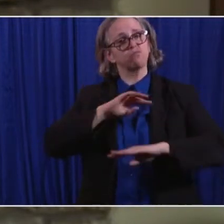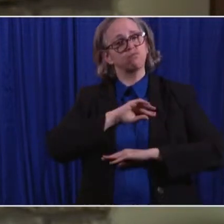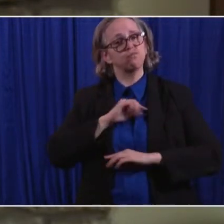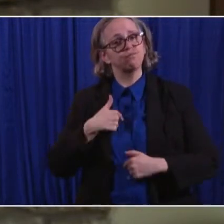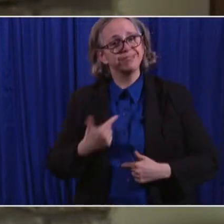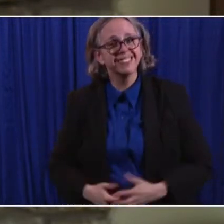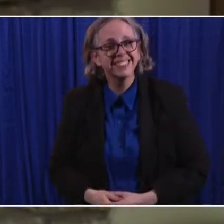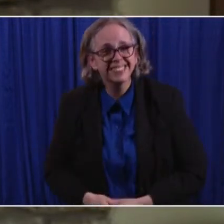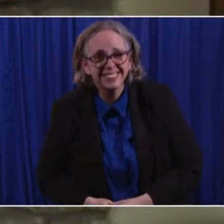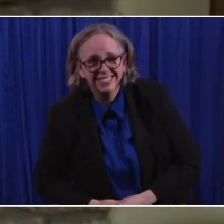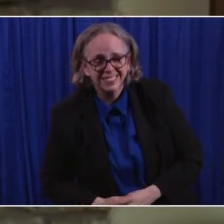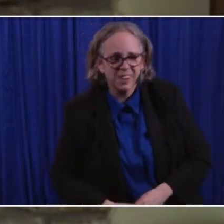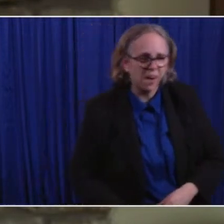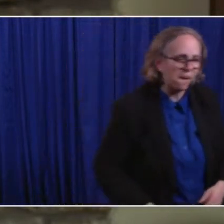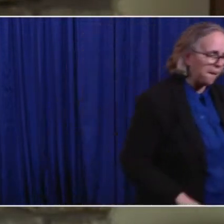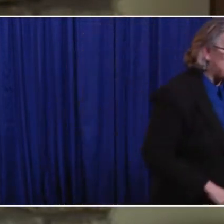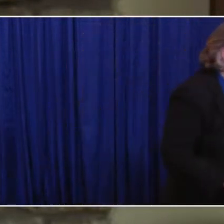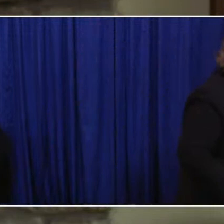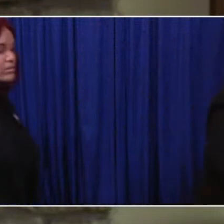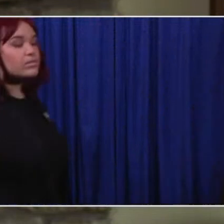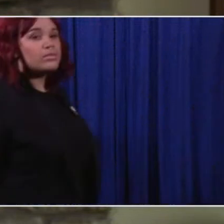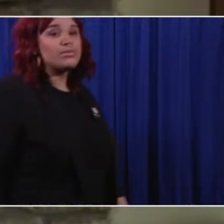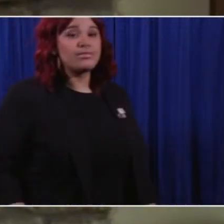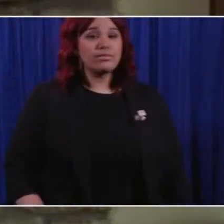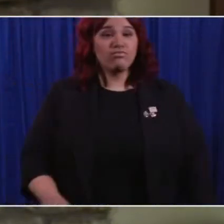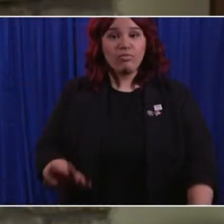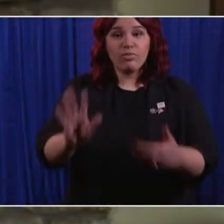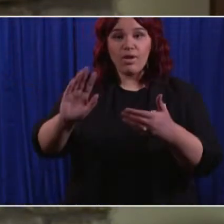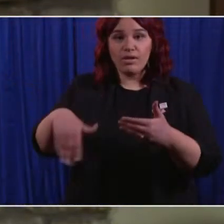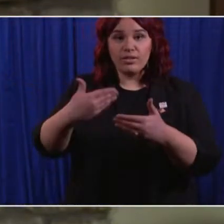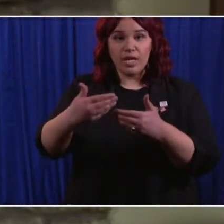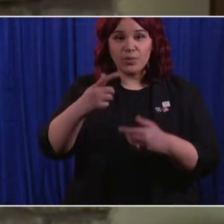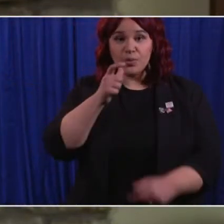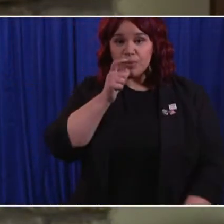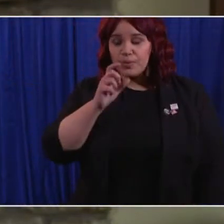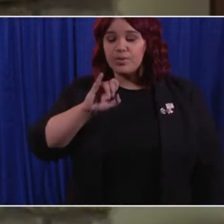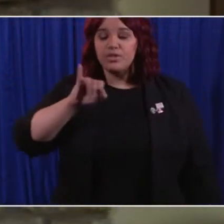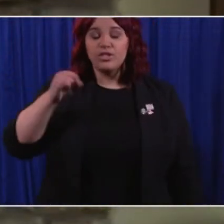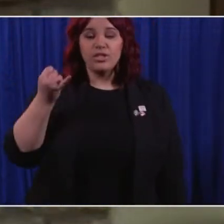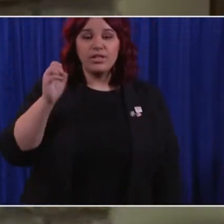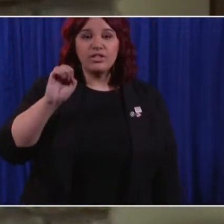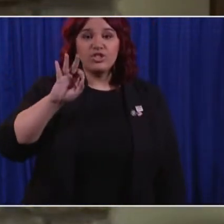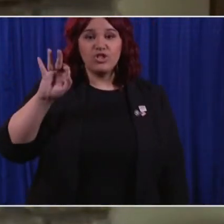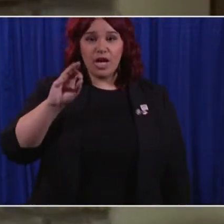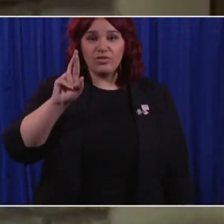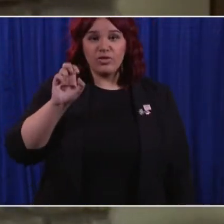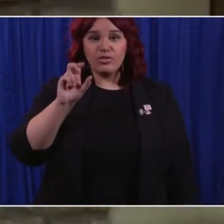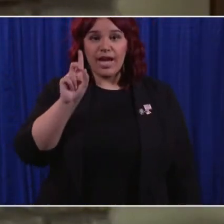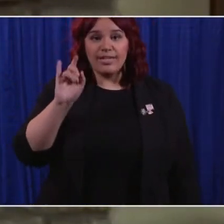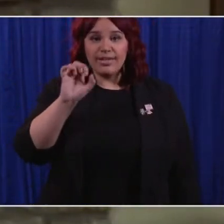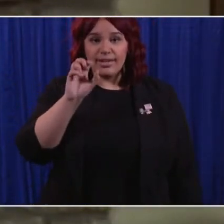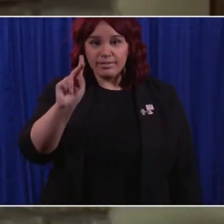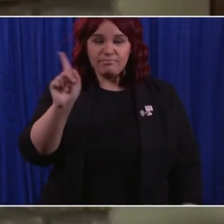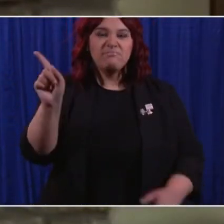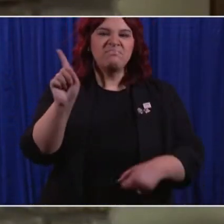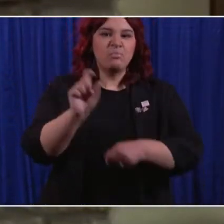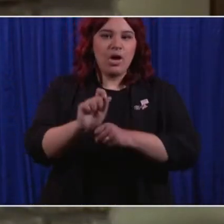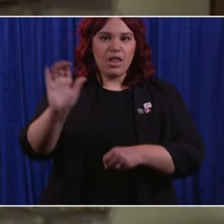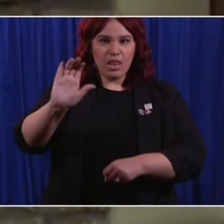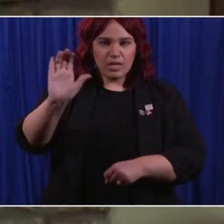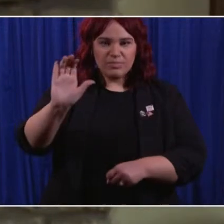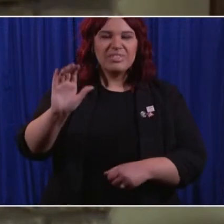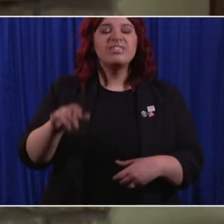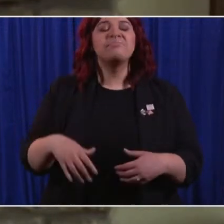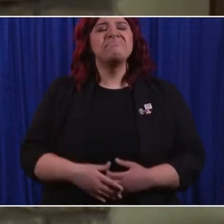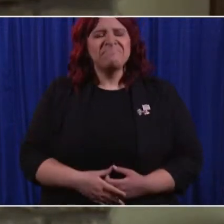Next question is from Jeff Reddick at WSYX in Columbus. Hey, Jeff. Hi, Governor. You've said